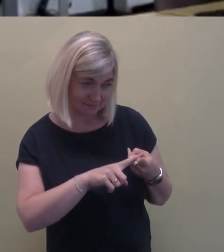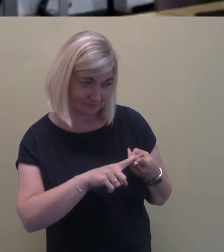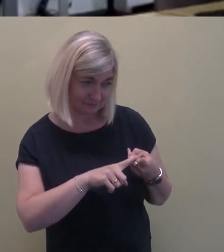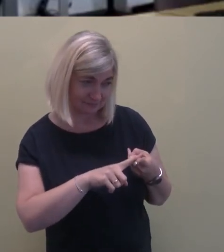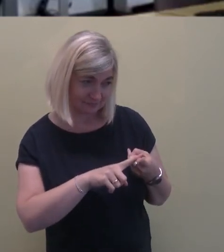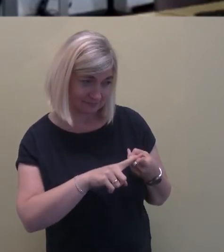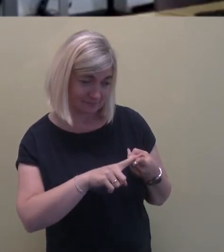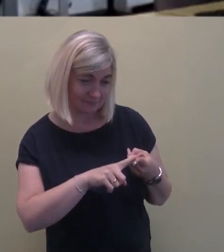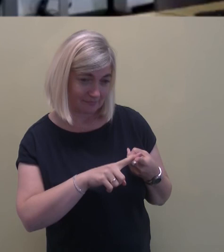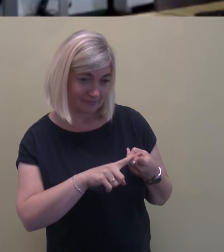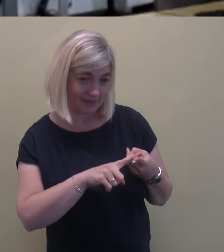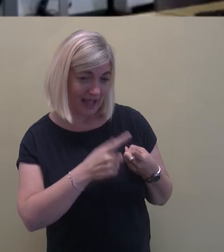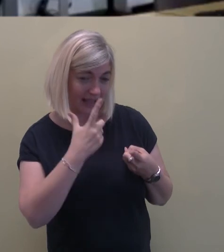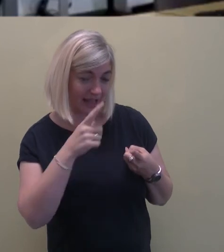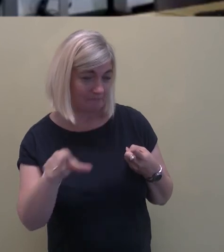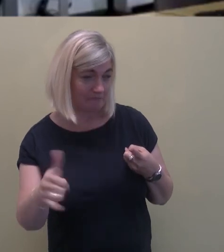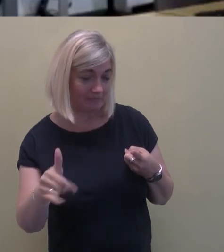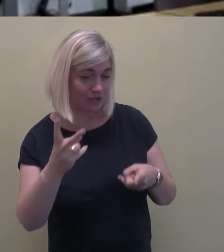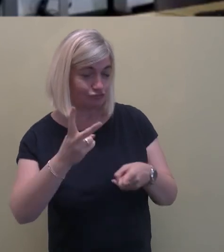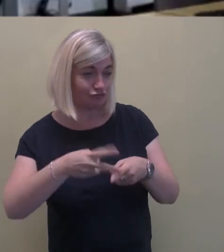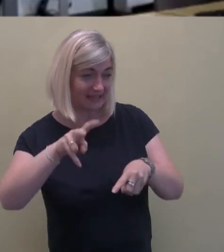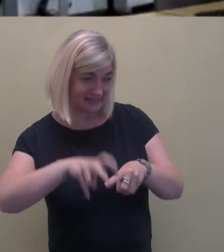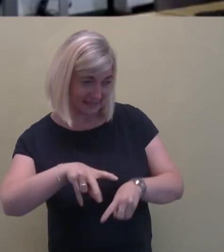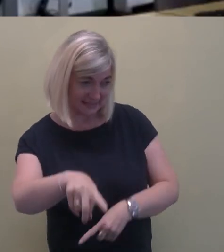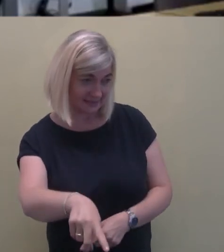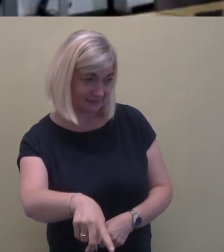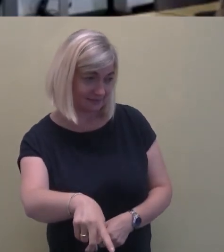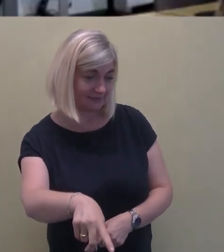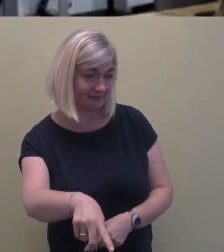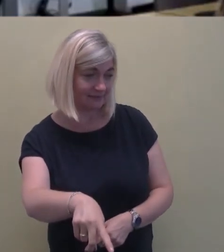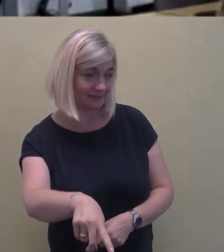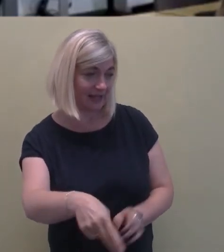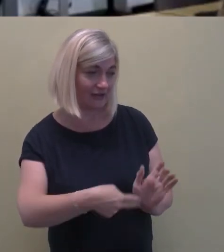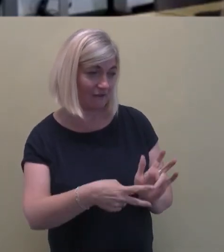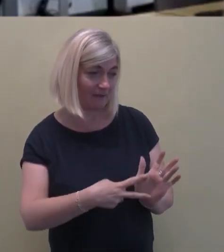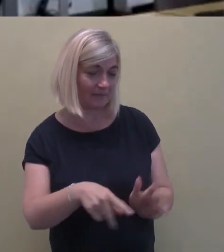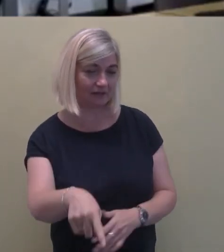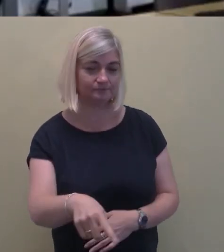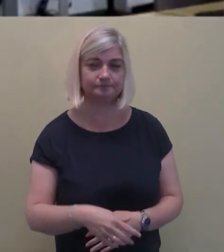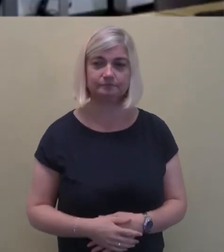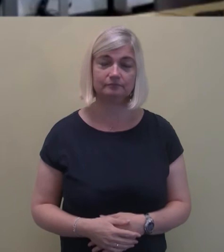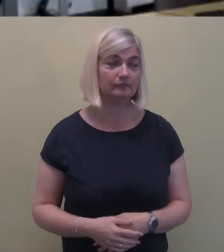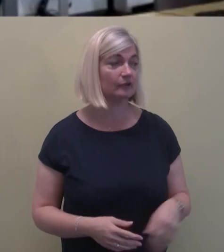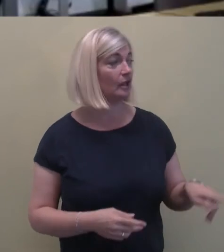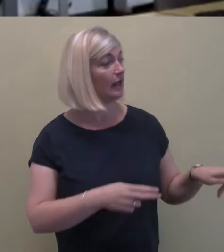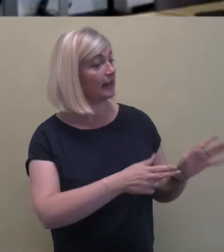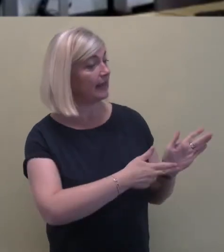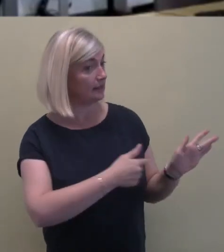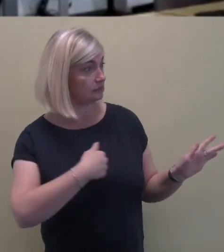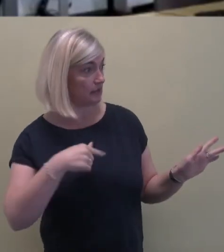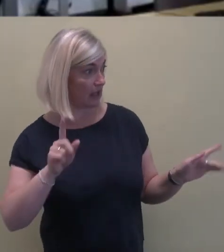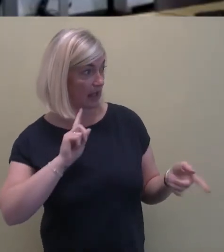maths GCSE and resit in November? Or would they need to, would they have to study at level